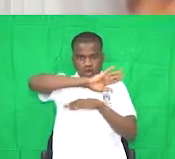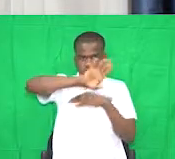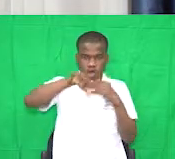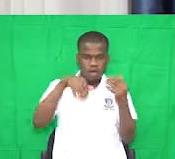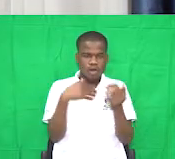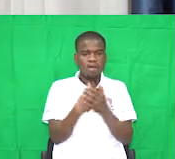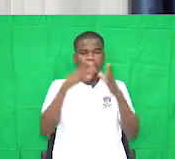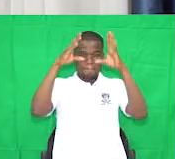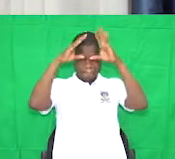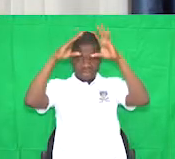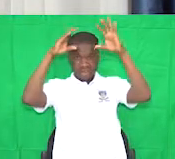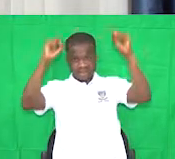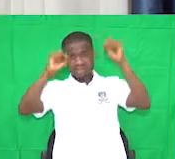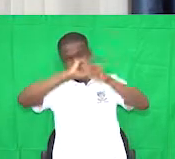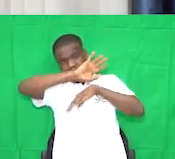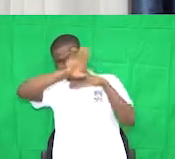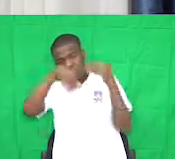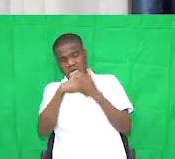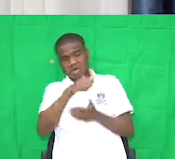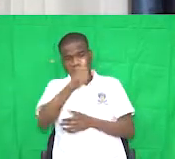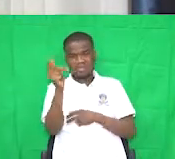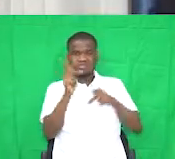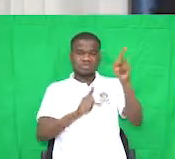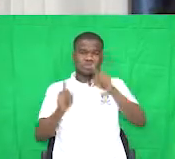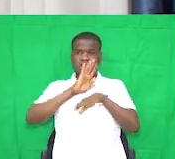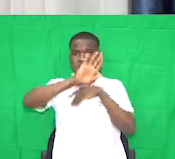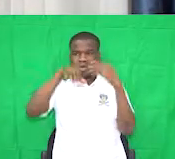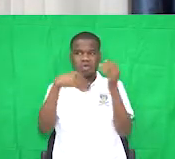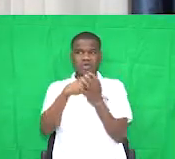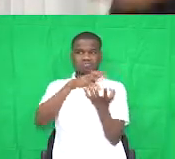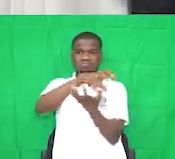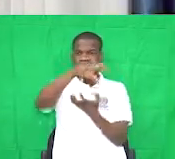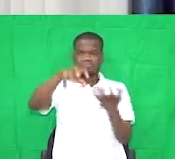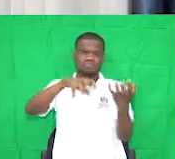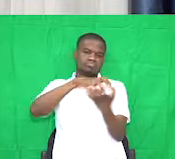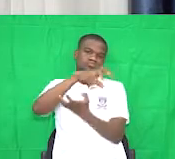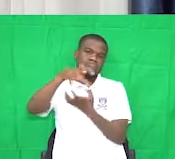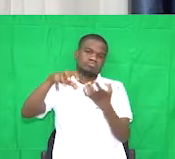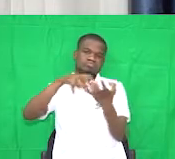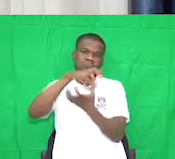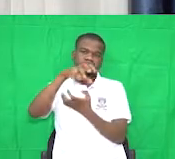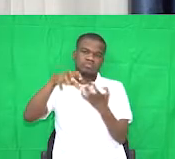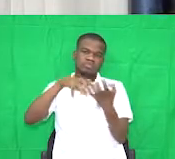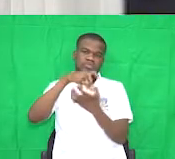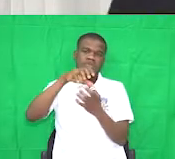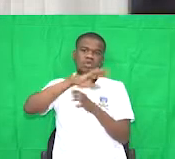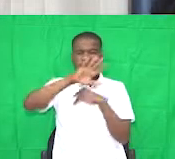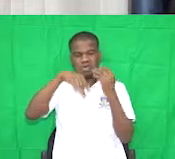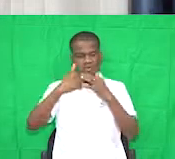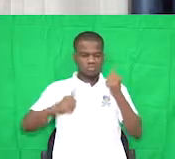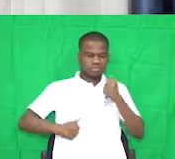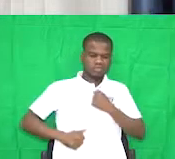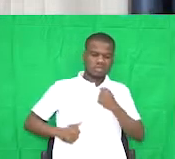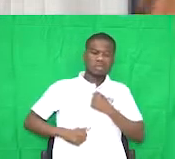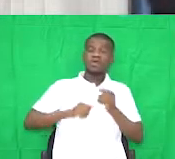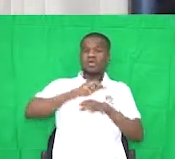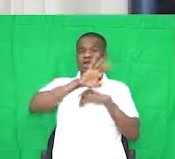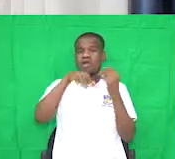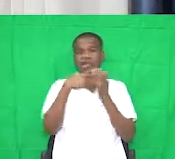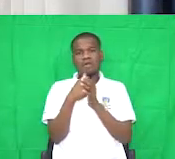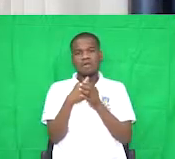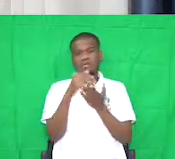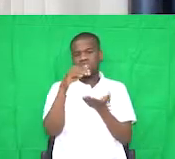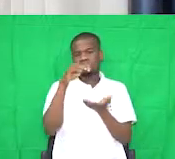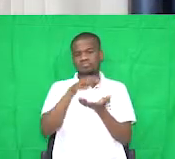Say, presidents of nation, parliaments that will sit, when all institutions, when the security forces, bra ye